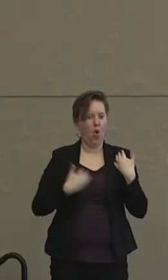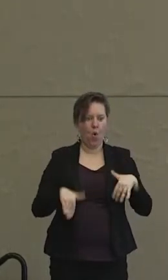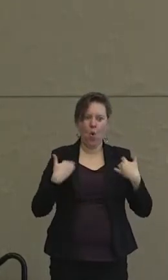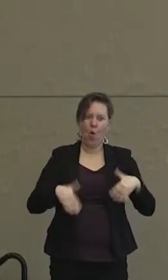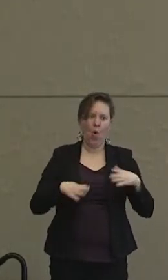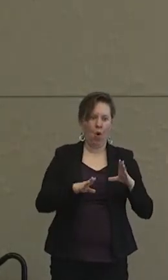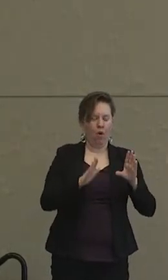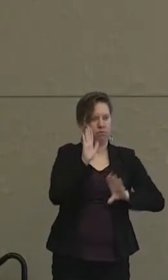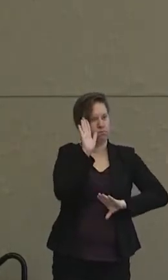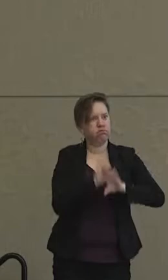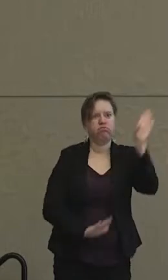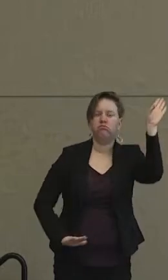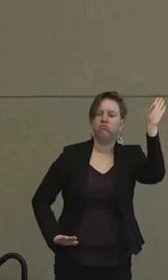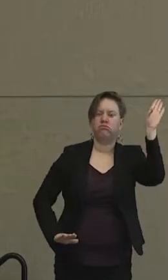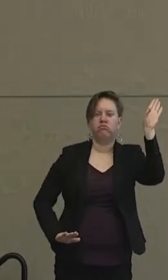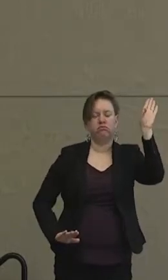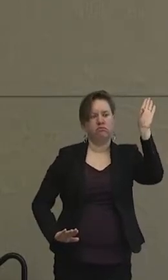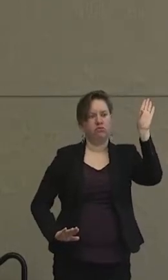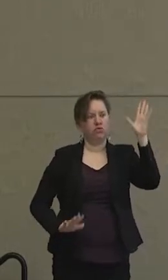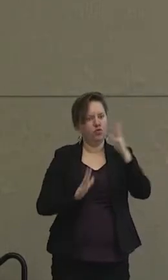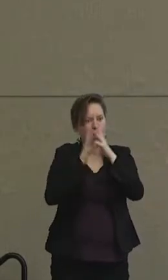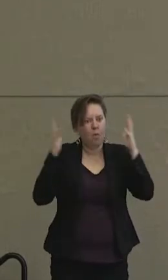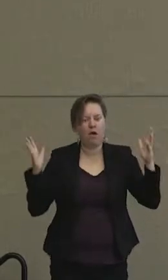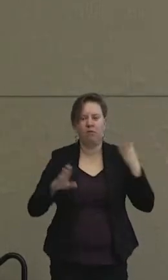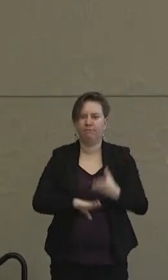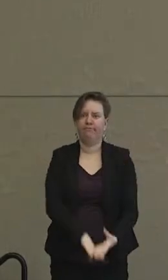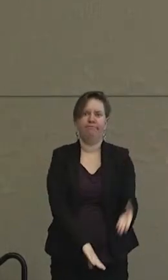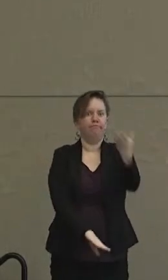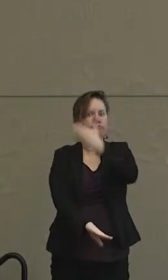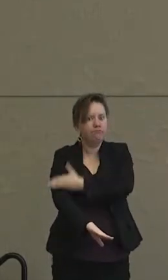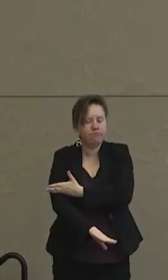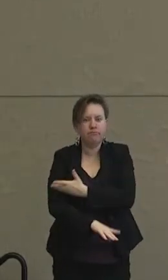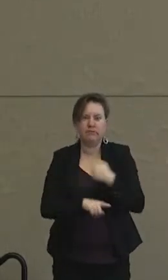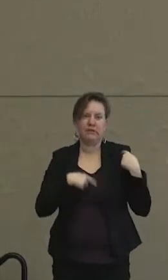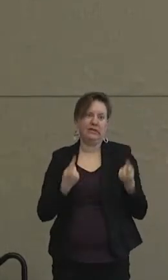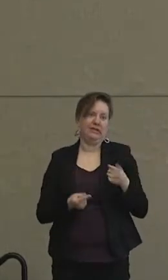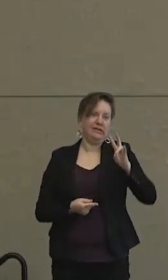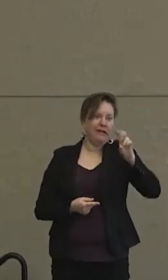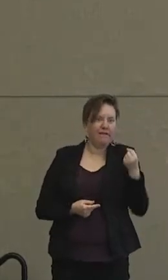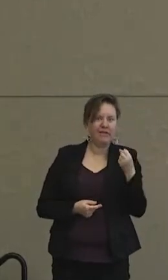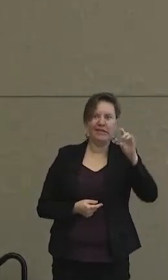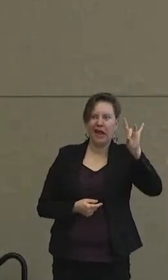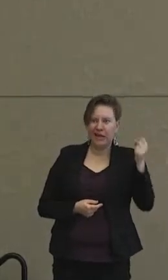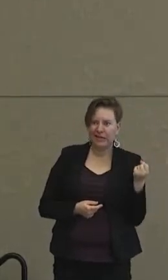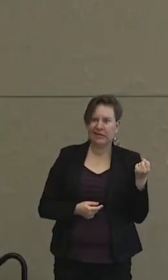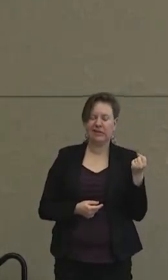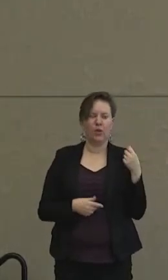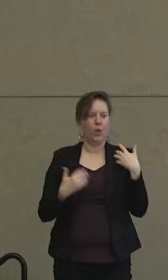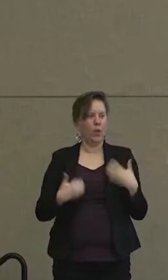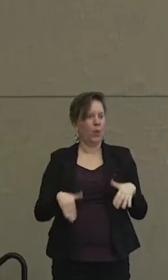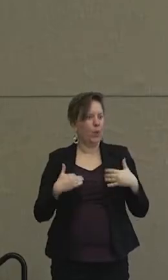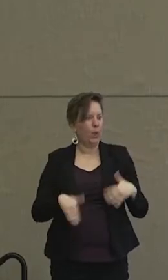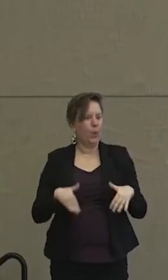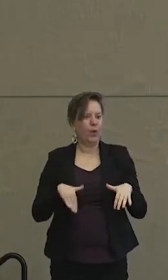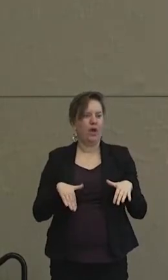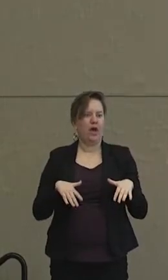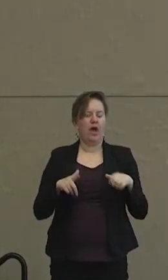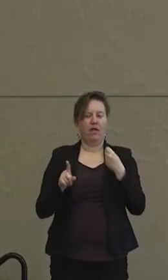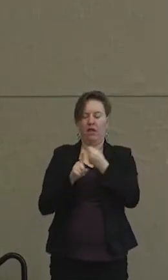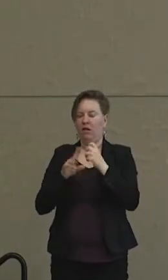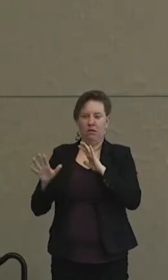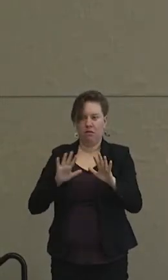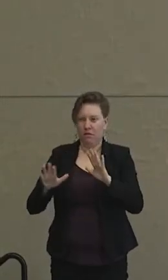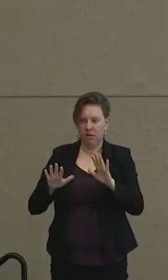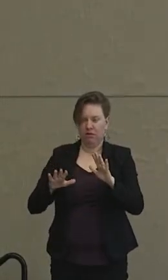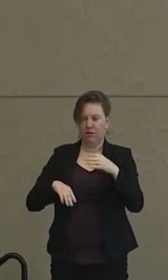come so far, since the 70s and 80s. And then the next